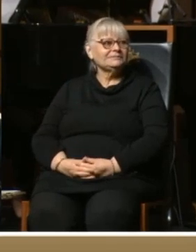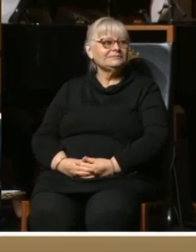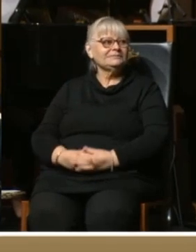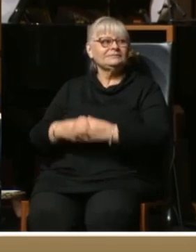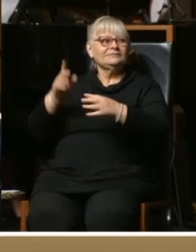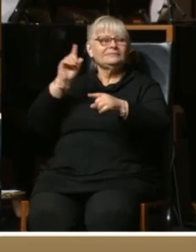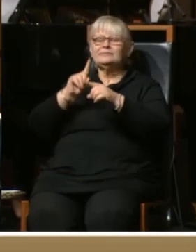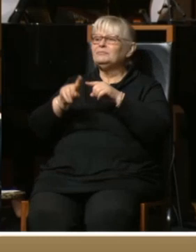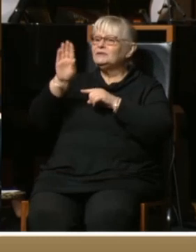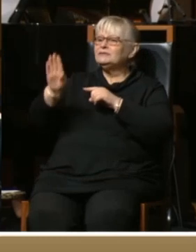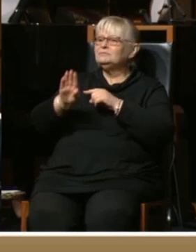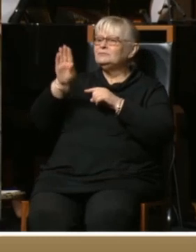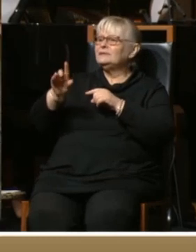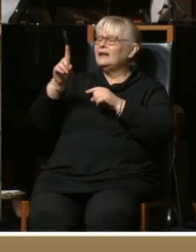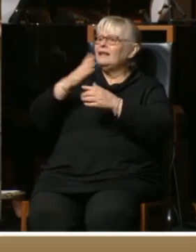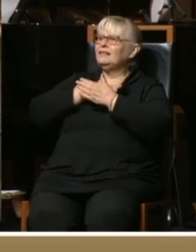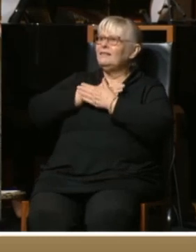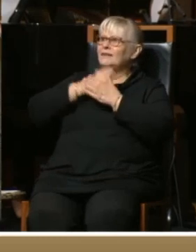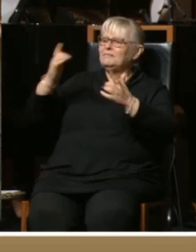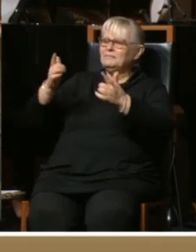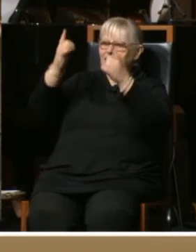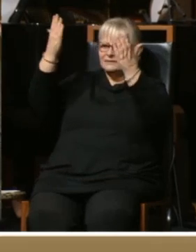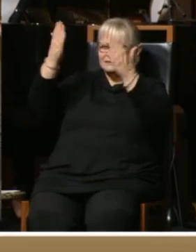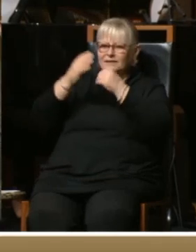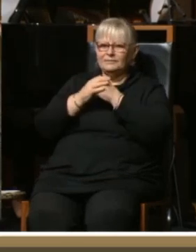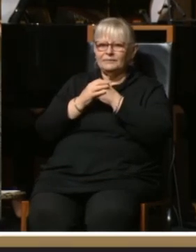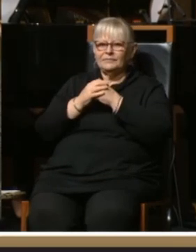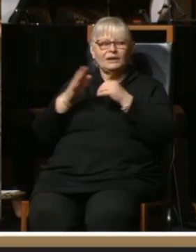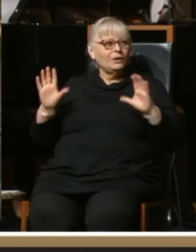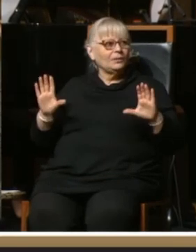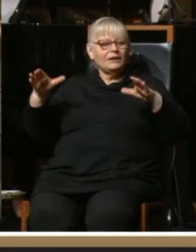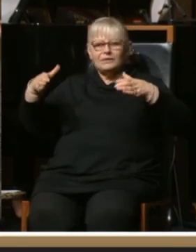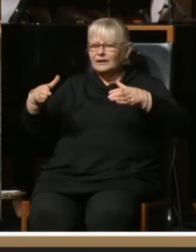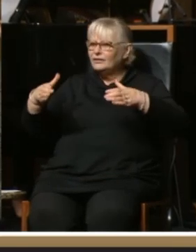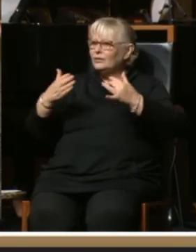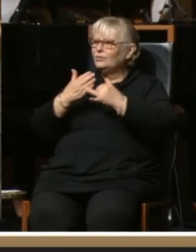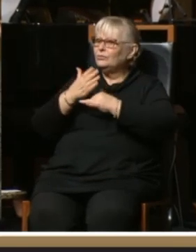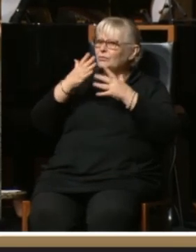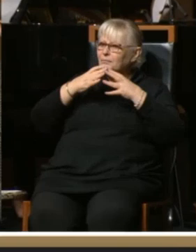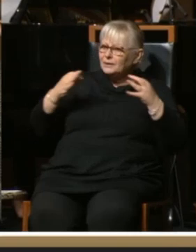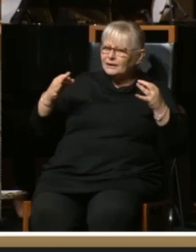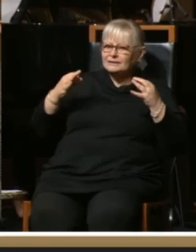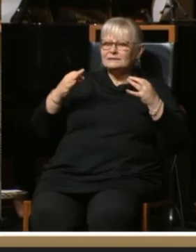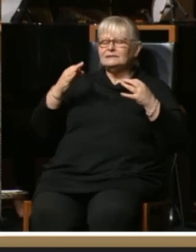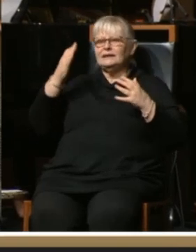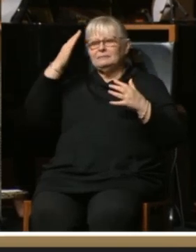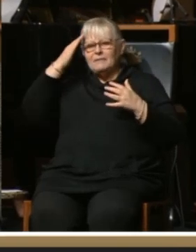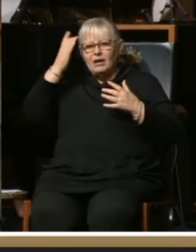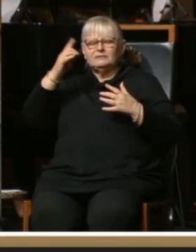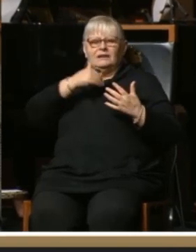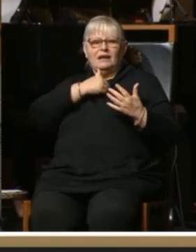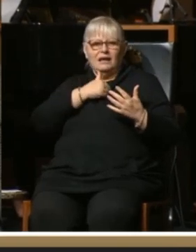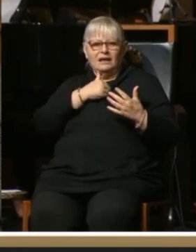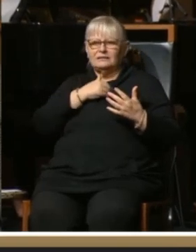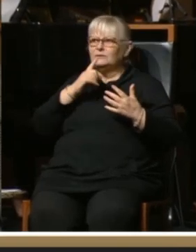Most merciful and loving Master, as we gather today in peace of mind and heart, we